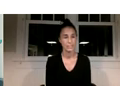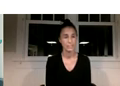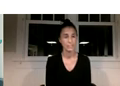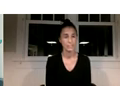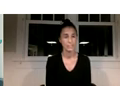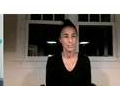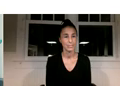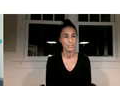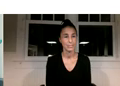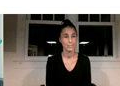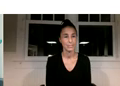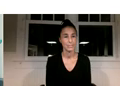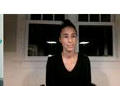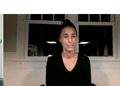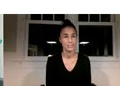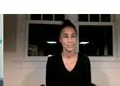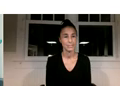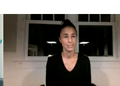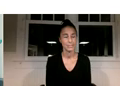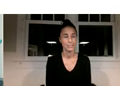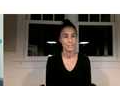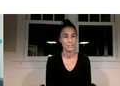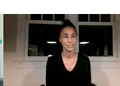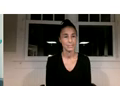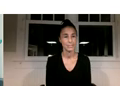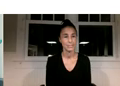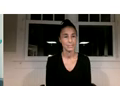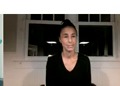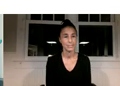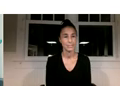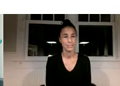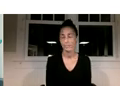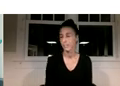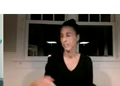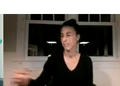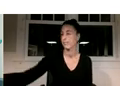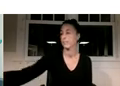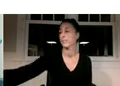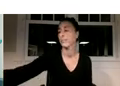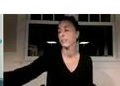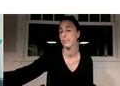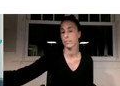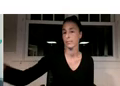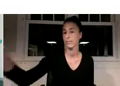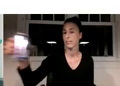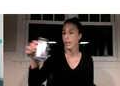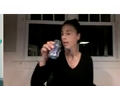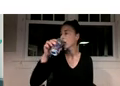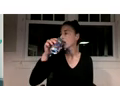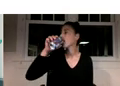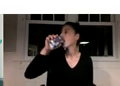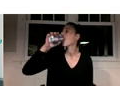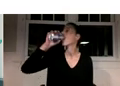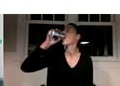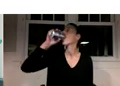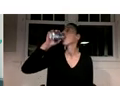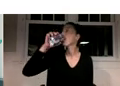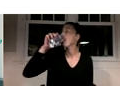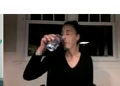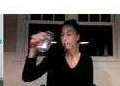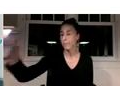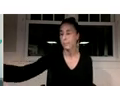I'll take a few minutes to go over the SSPA process. Countywide SSPA cycles provide an opportunity